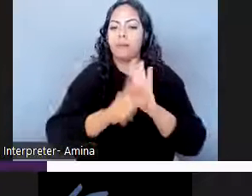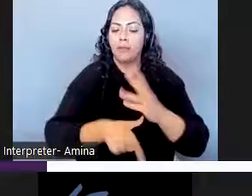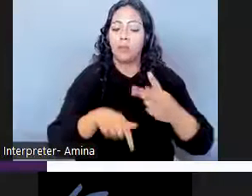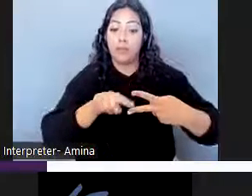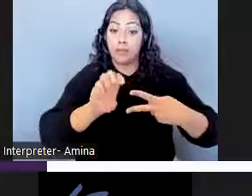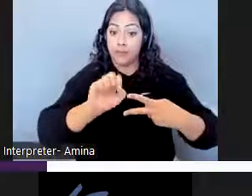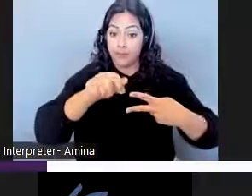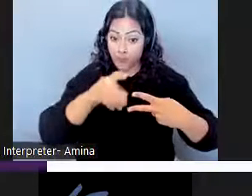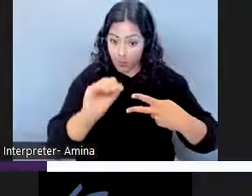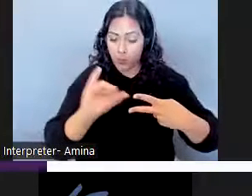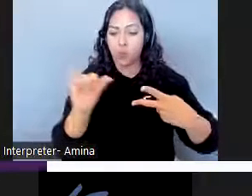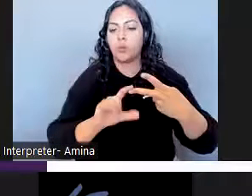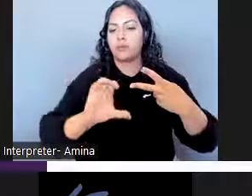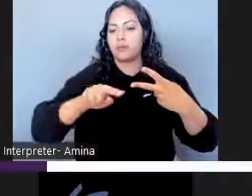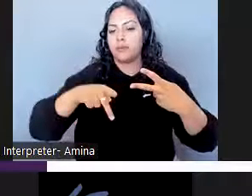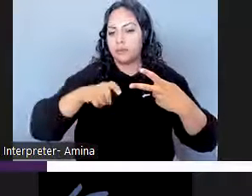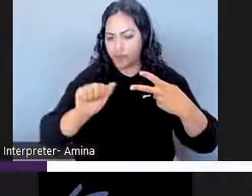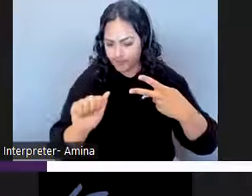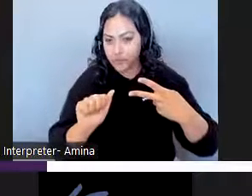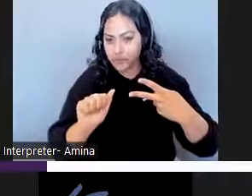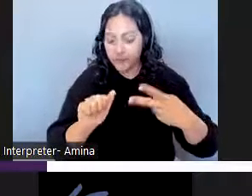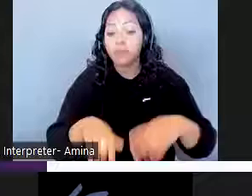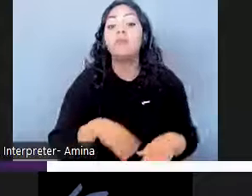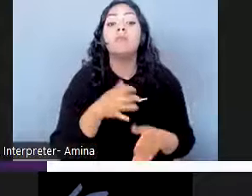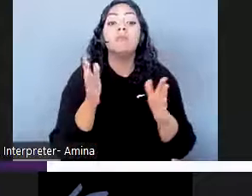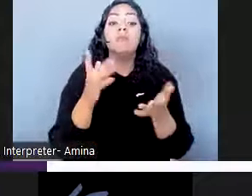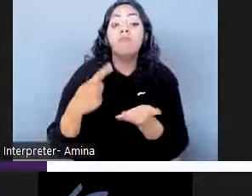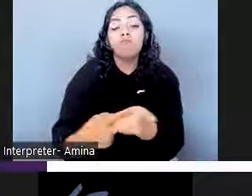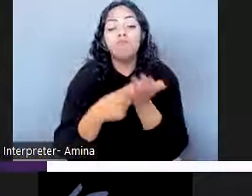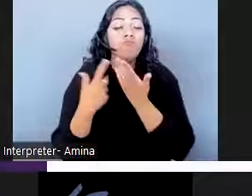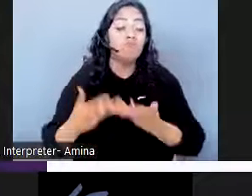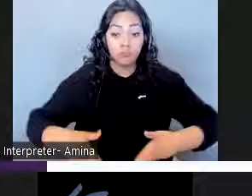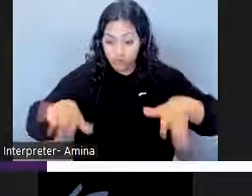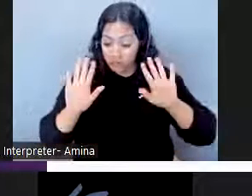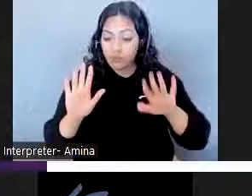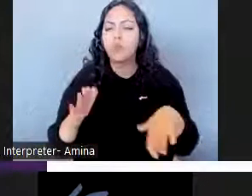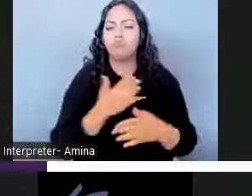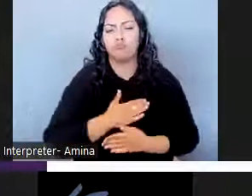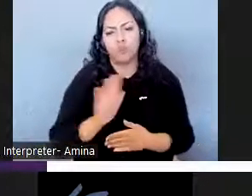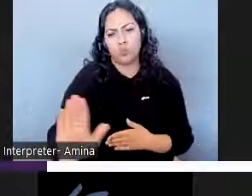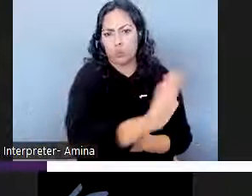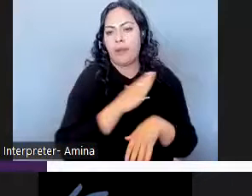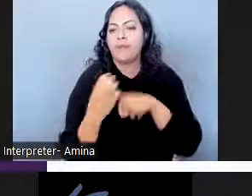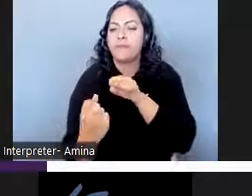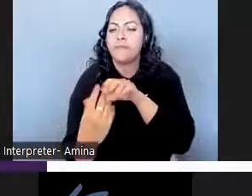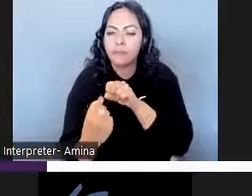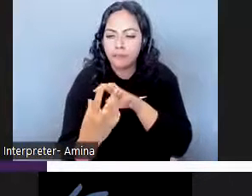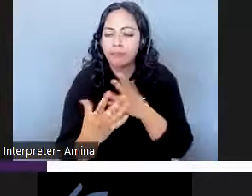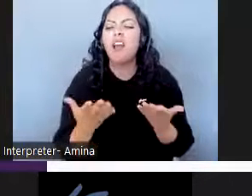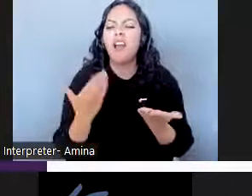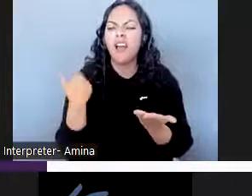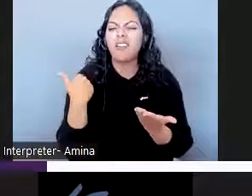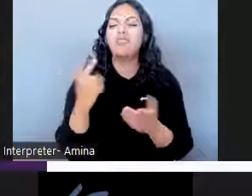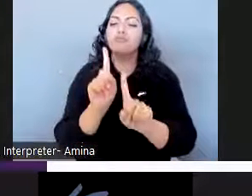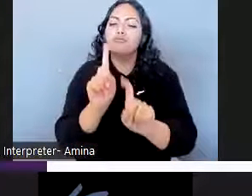session today, we would appreciate your feedback. We have a survey that we just ask a few questions for you to give